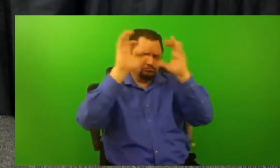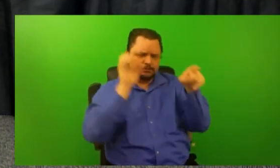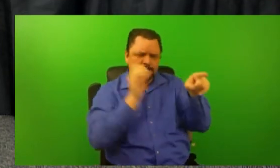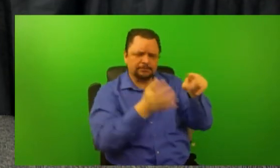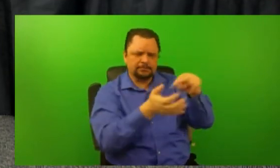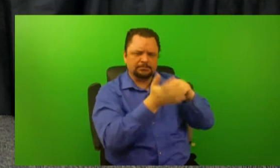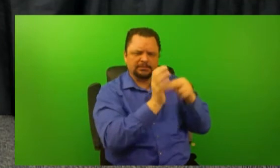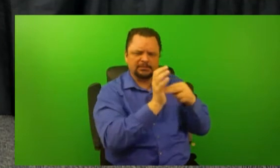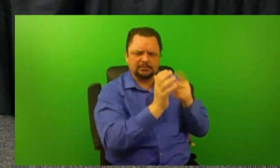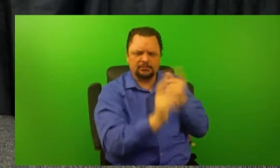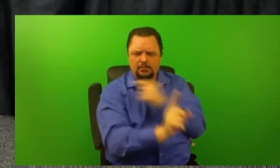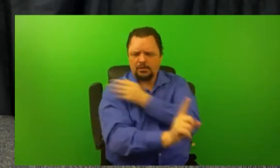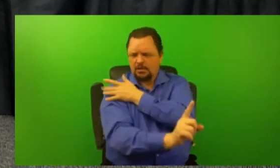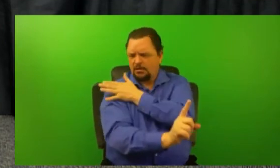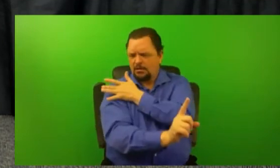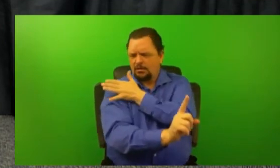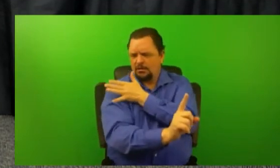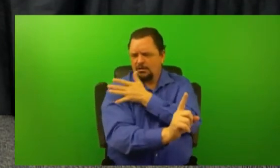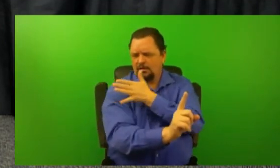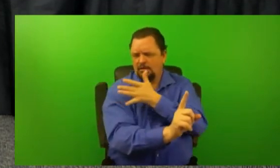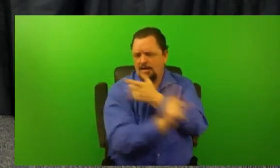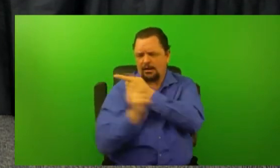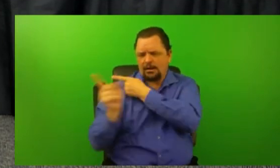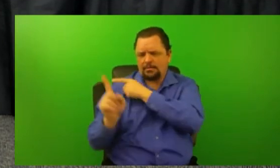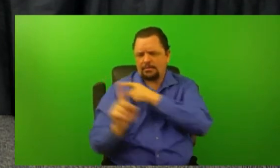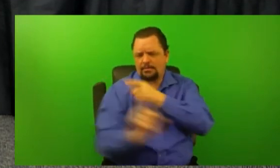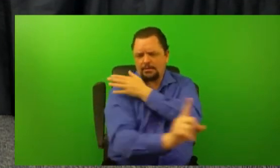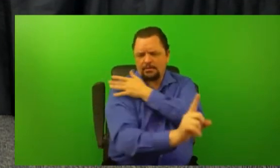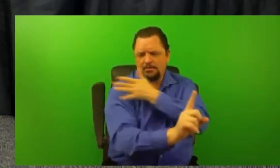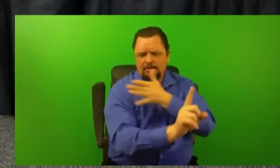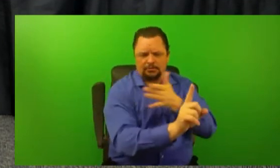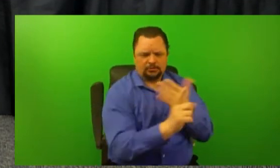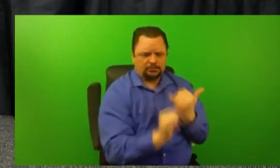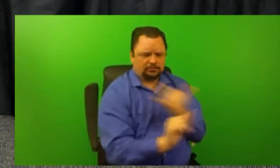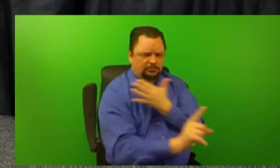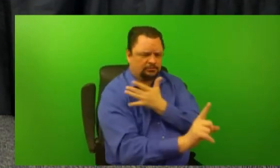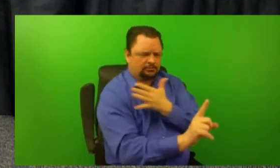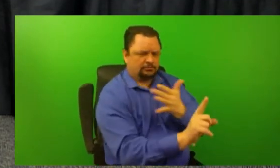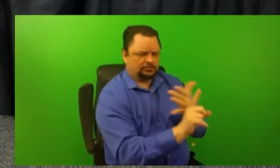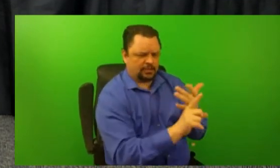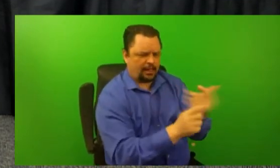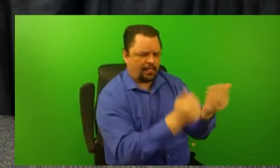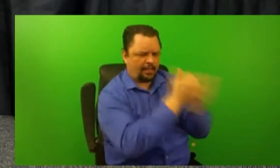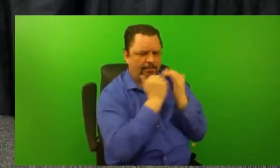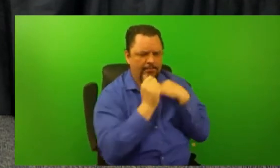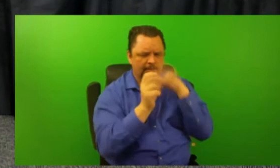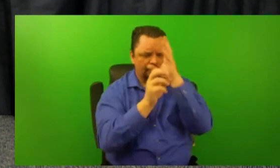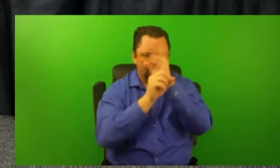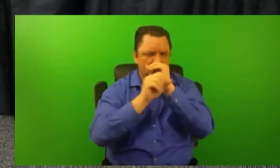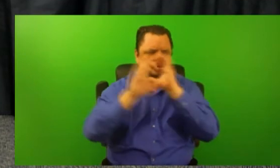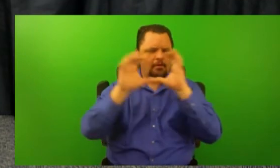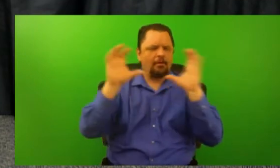comparison gives more of an idea, gives me more information than just seeing the current data